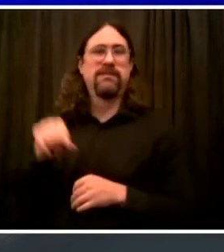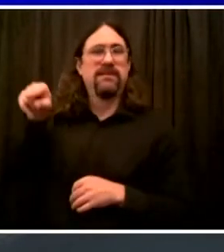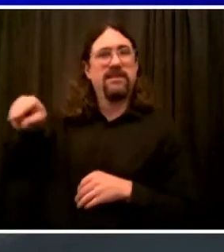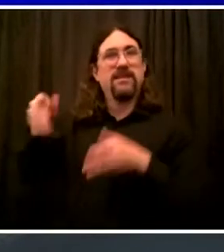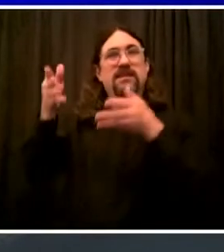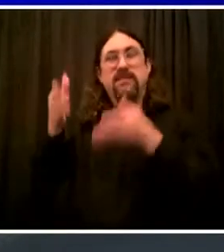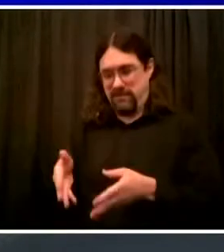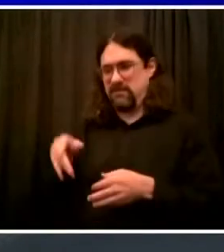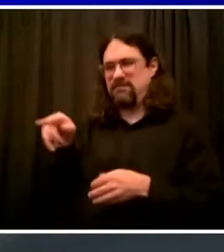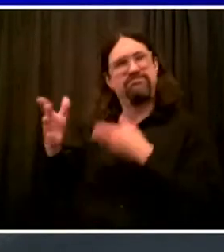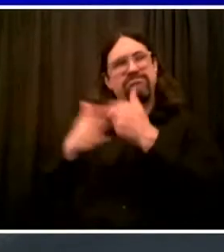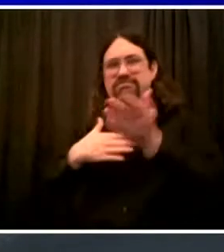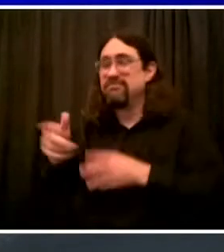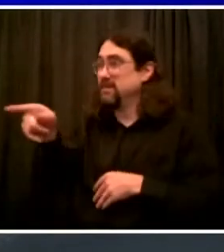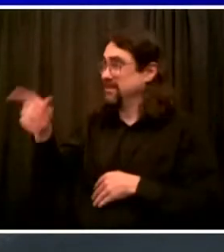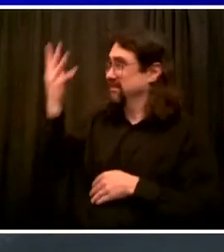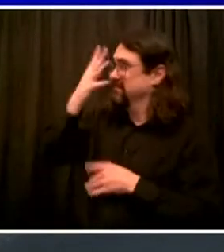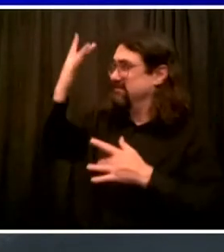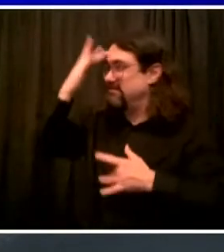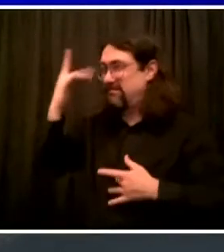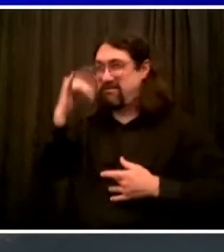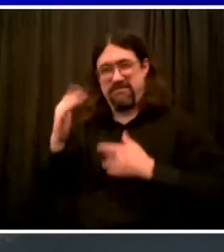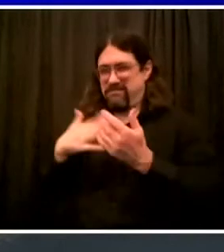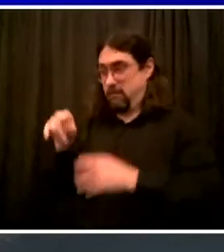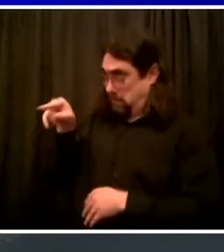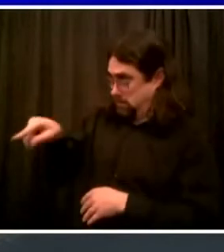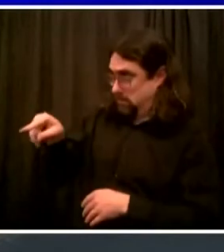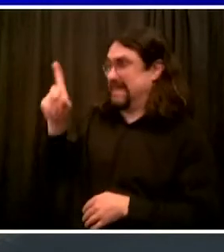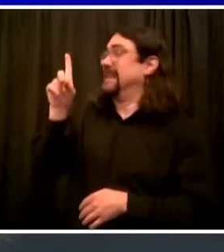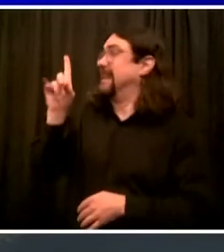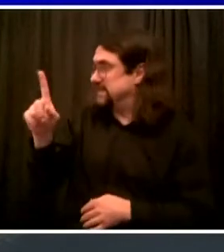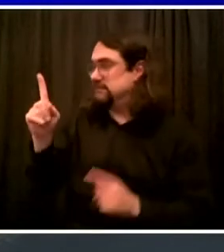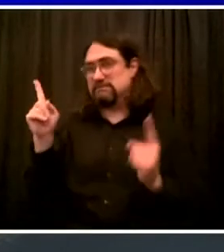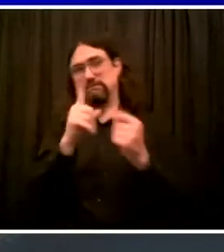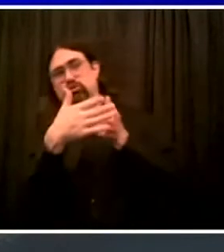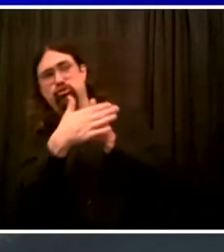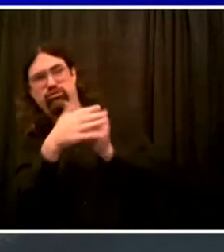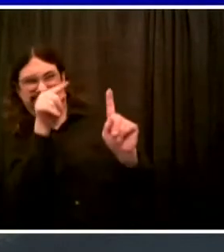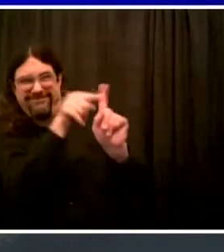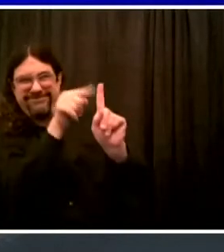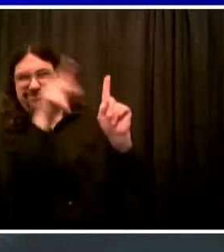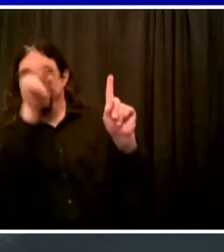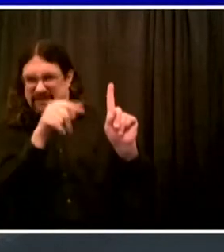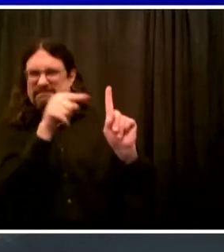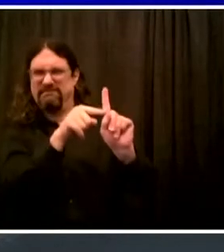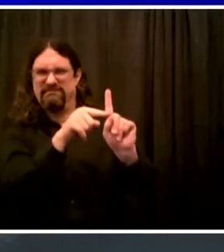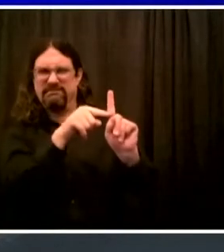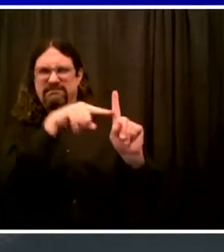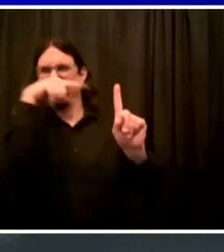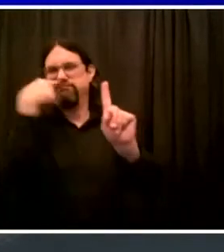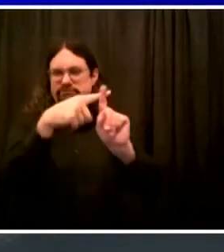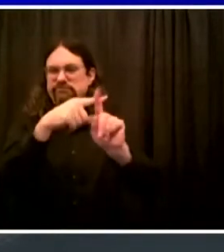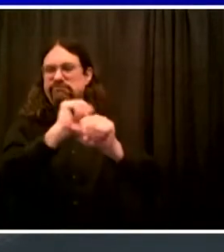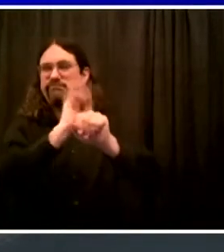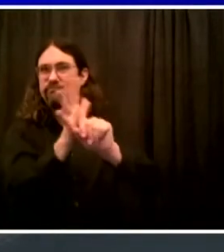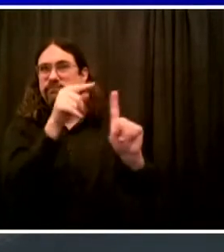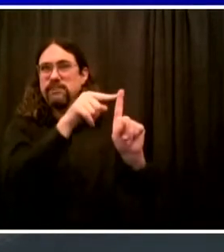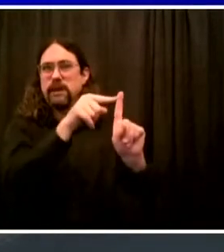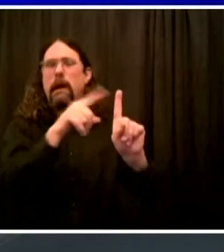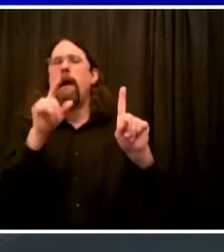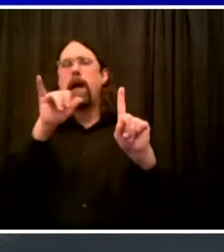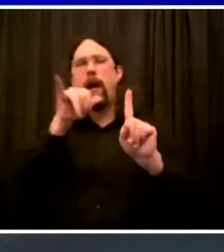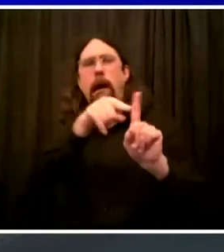doing systematically as it grows all over the city. But right now, people know, in many cases, if someone in your life has